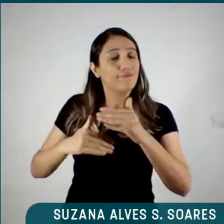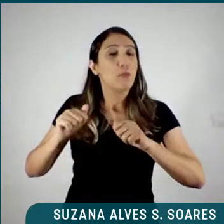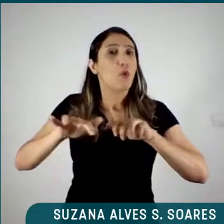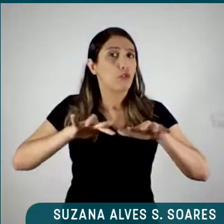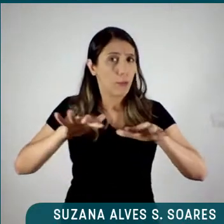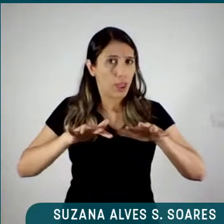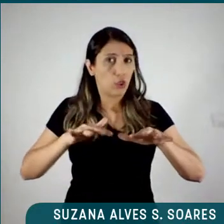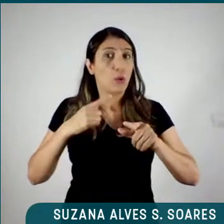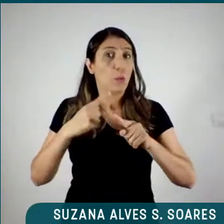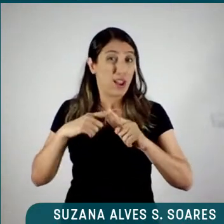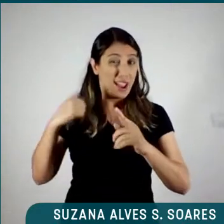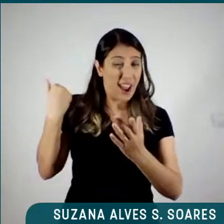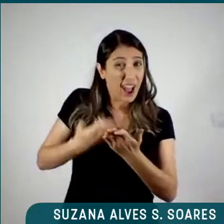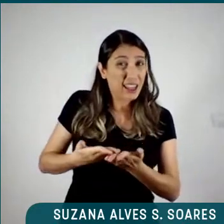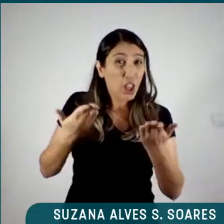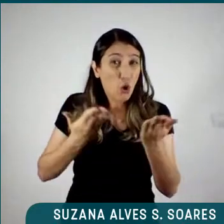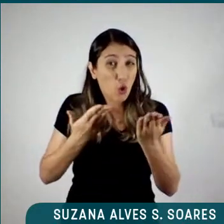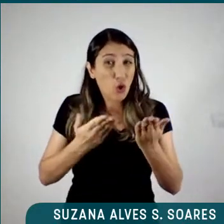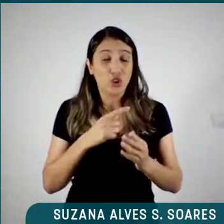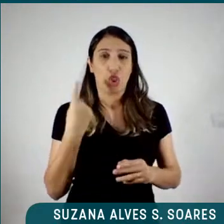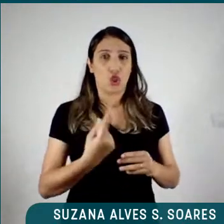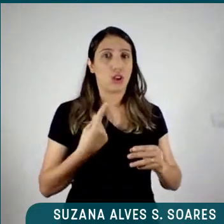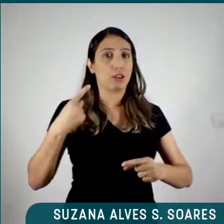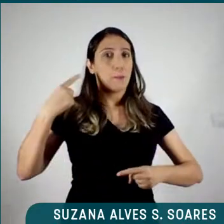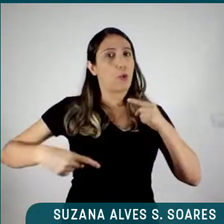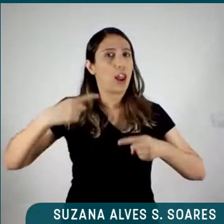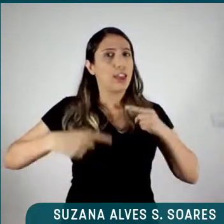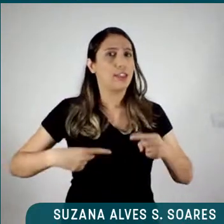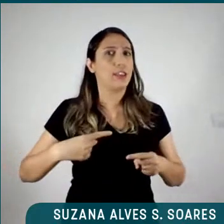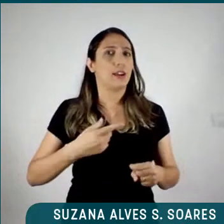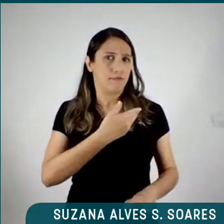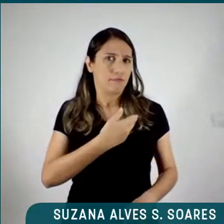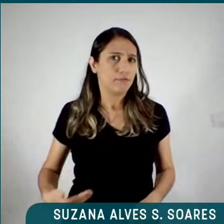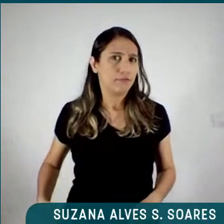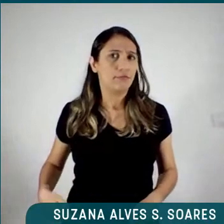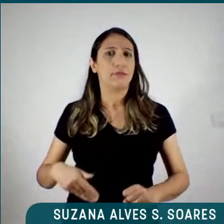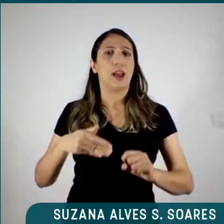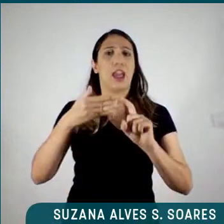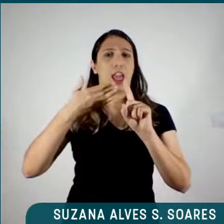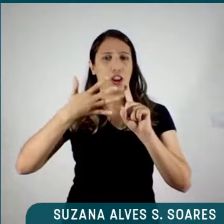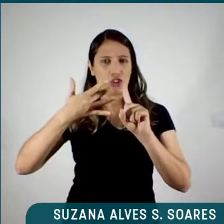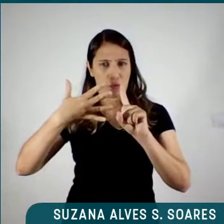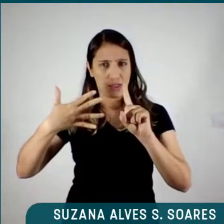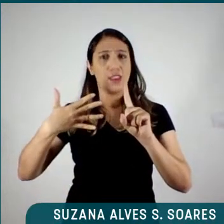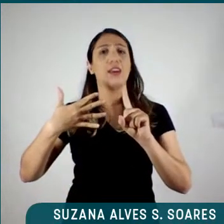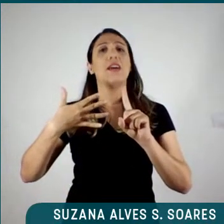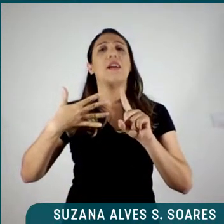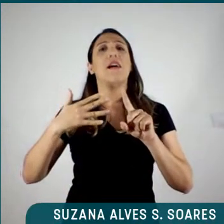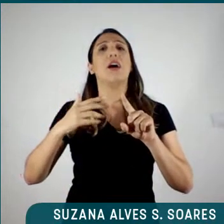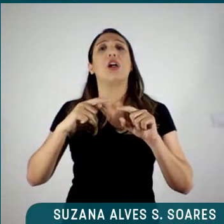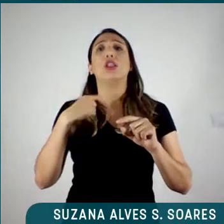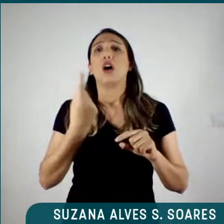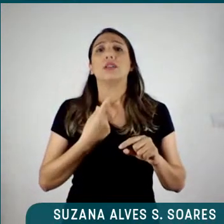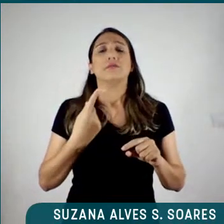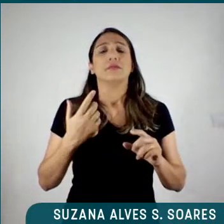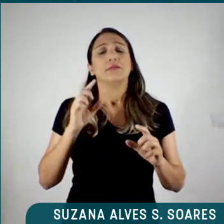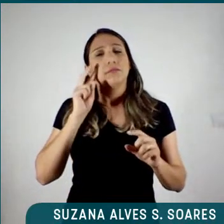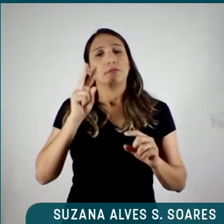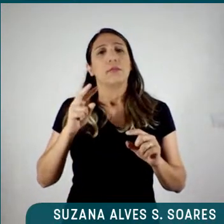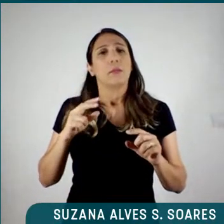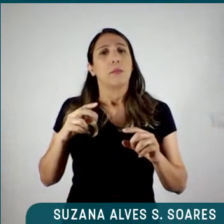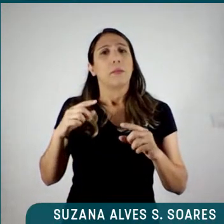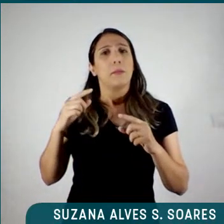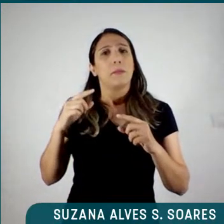social movement. How can you create bridge with the other social movements? Because until now, up to